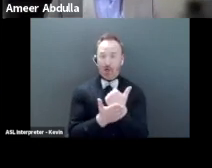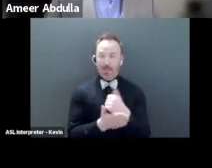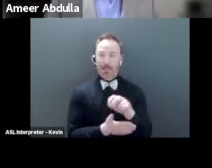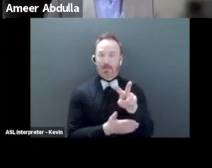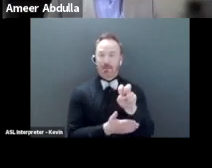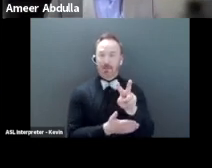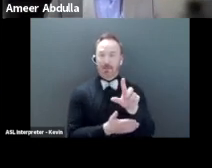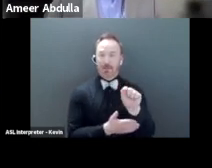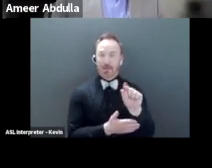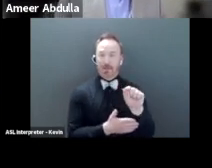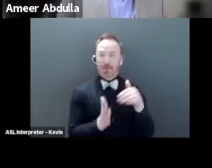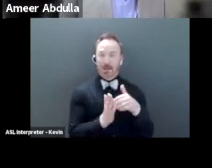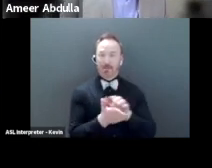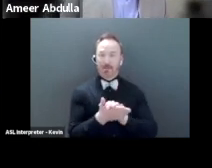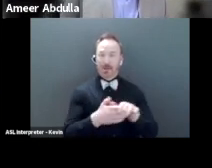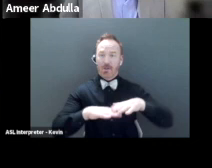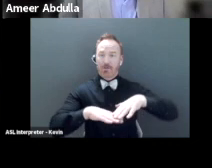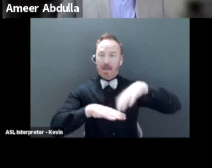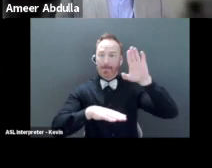year.